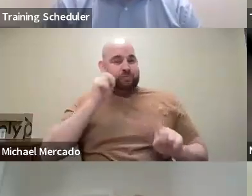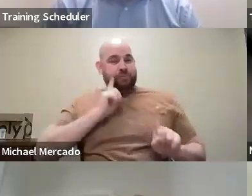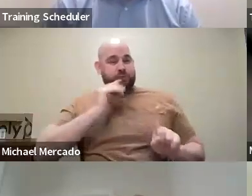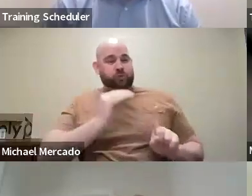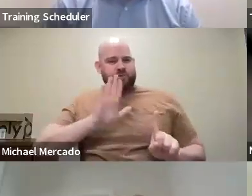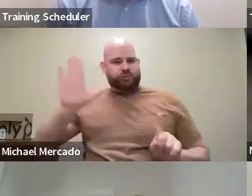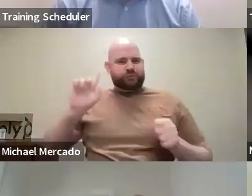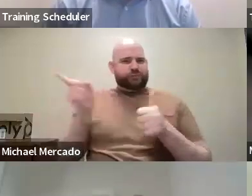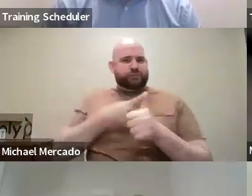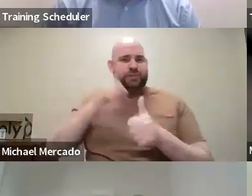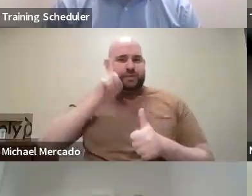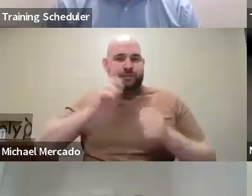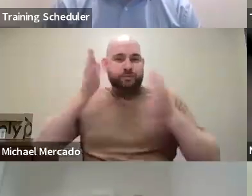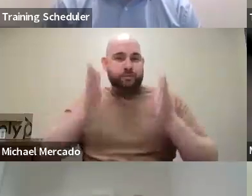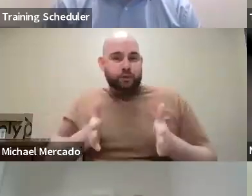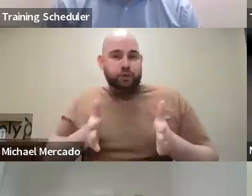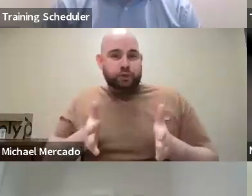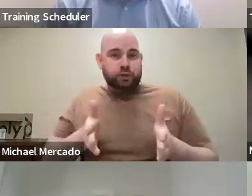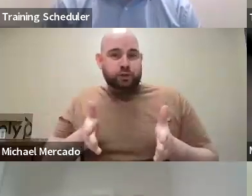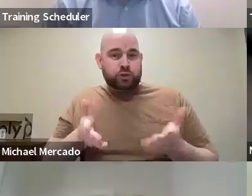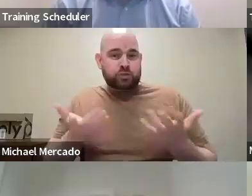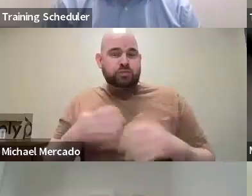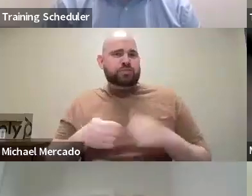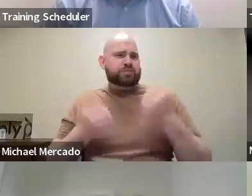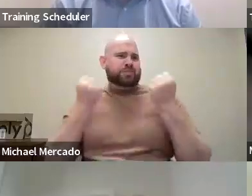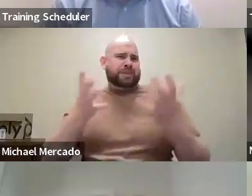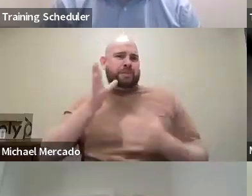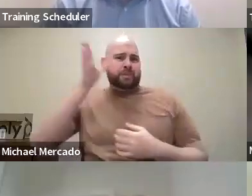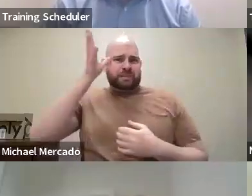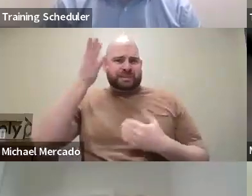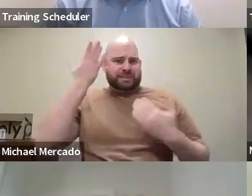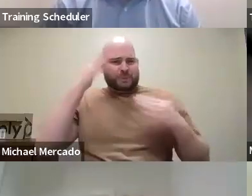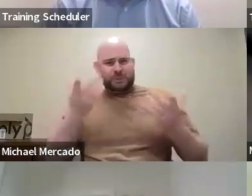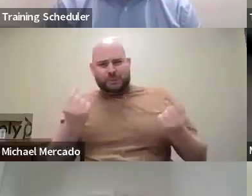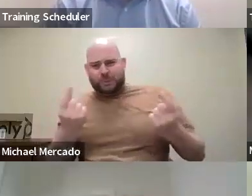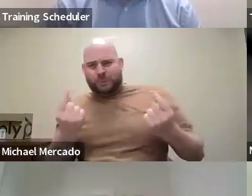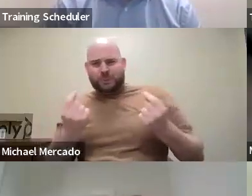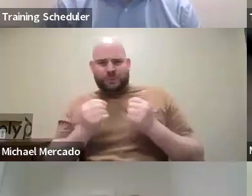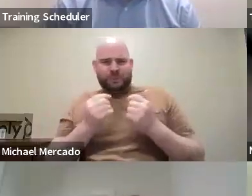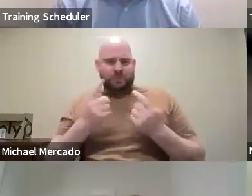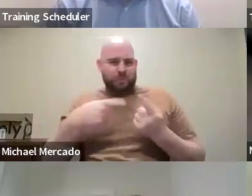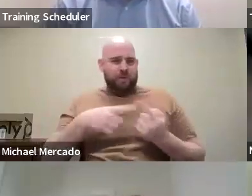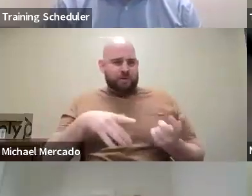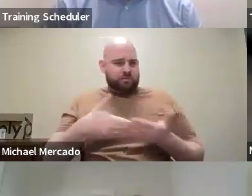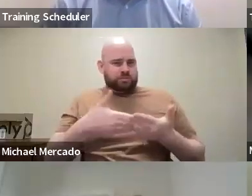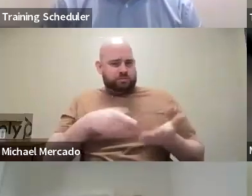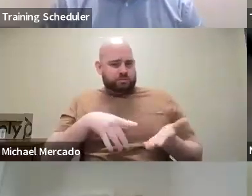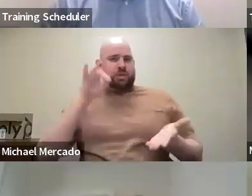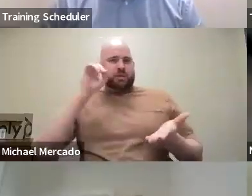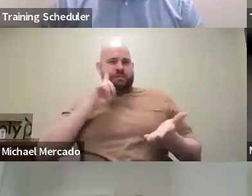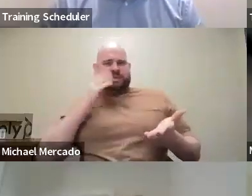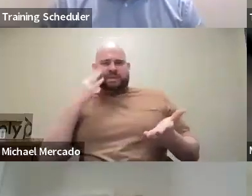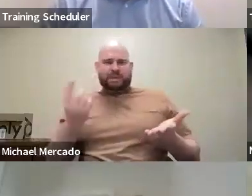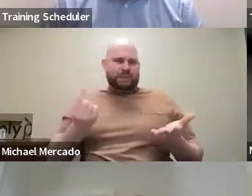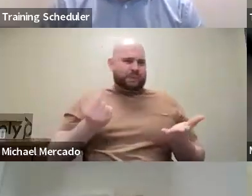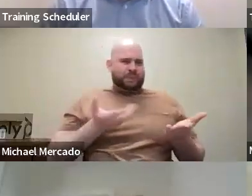And for those parents, their deaf child might be the first deaf person that they've met. Many parents don't know